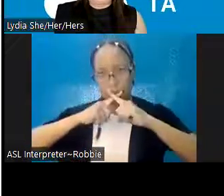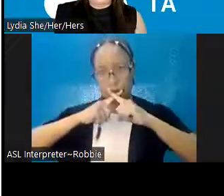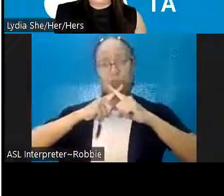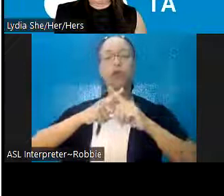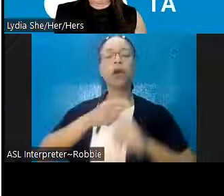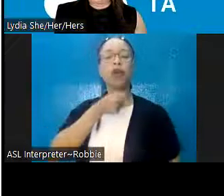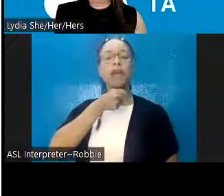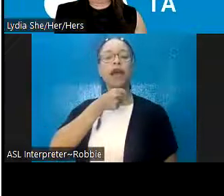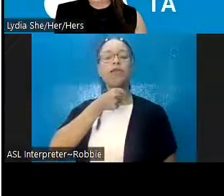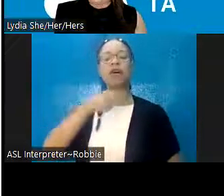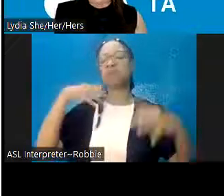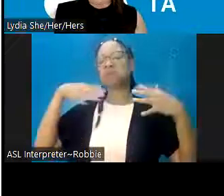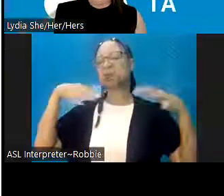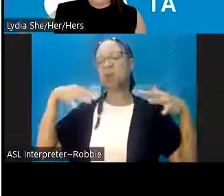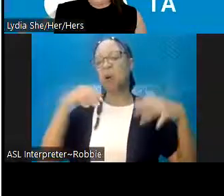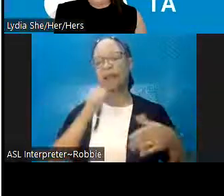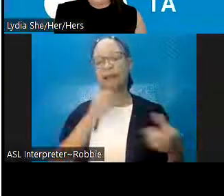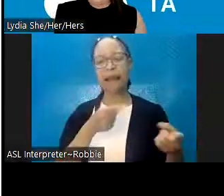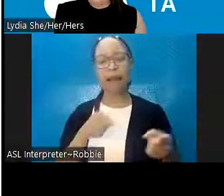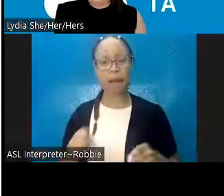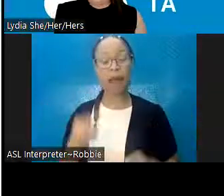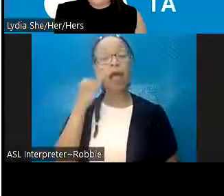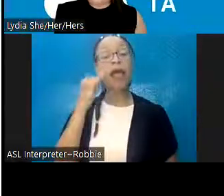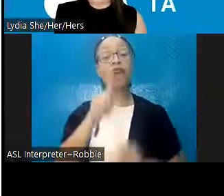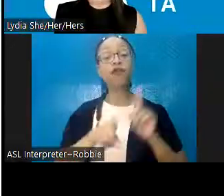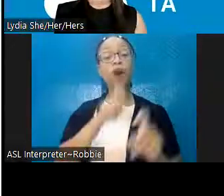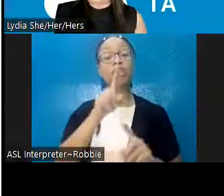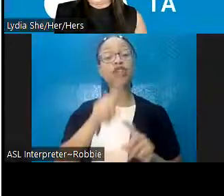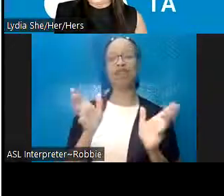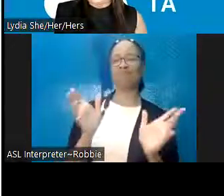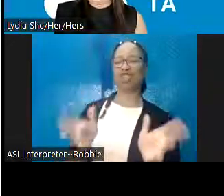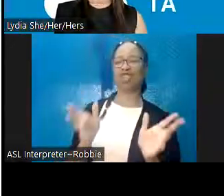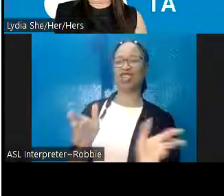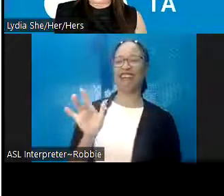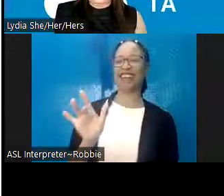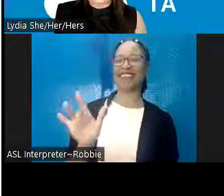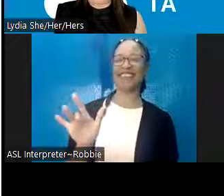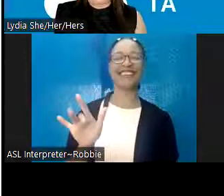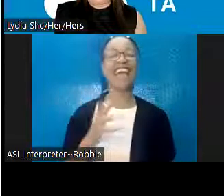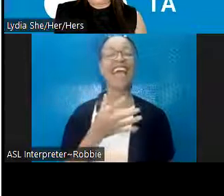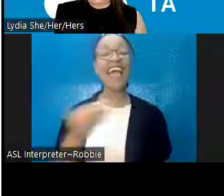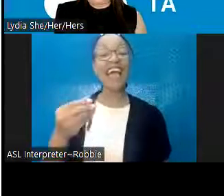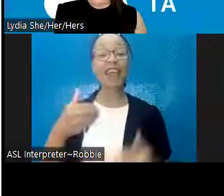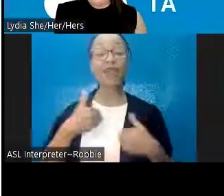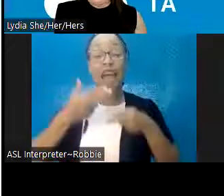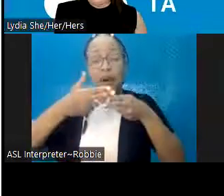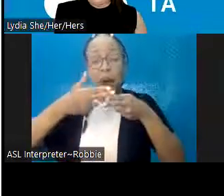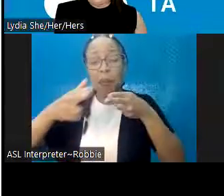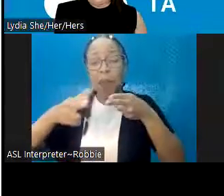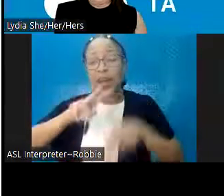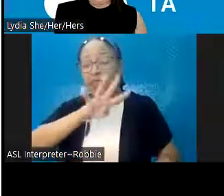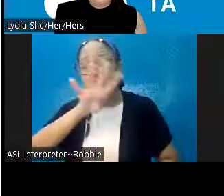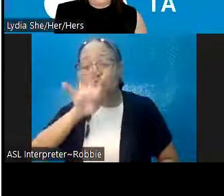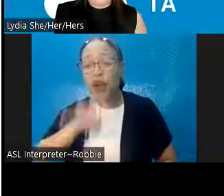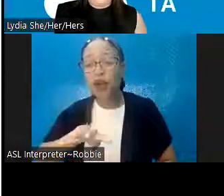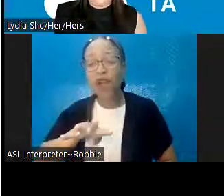any background noise. If you have questions, you can use the chat box. And also we have a brief survey that